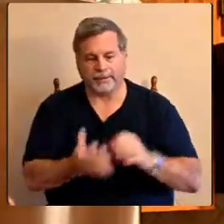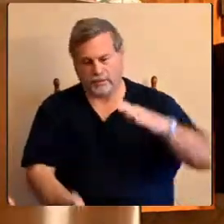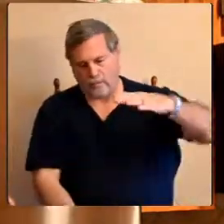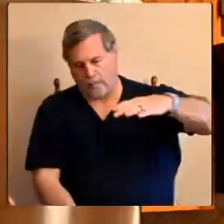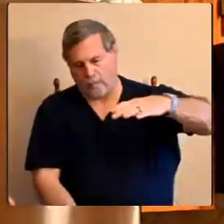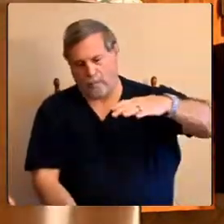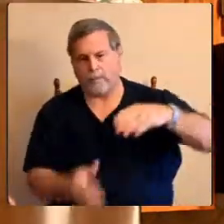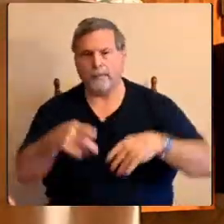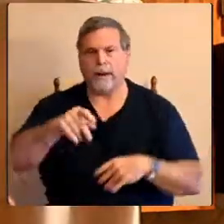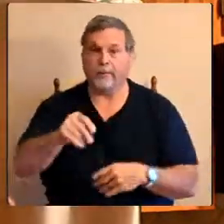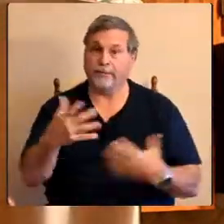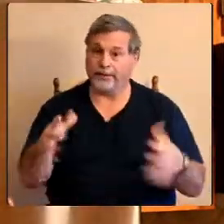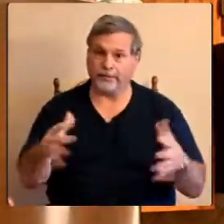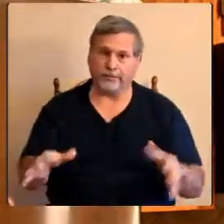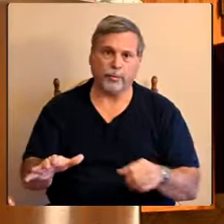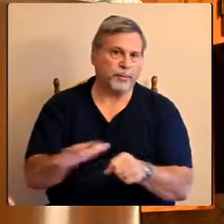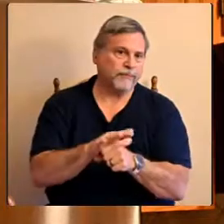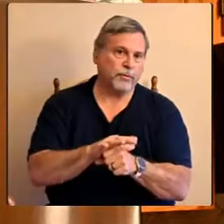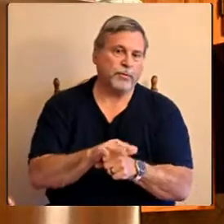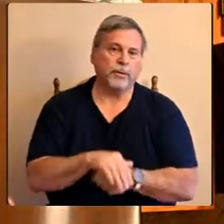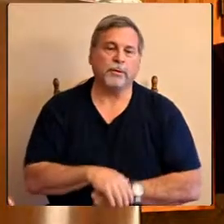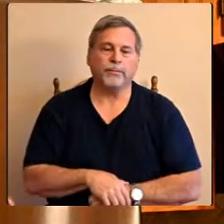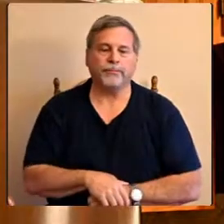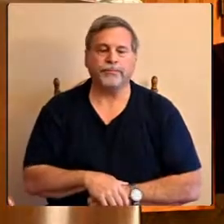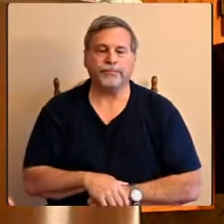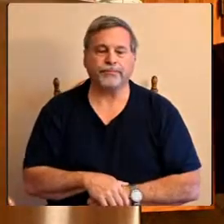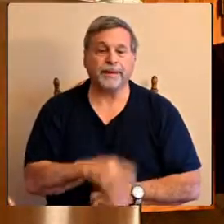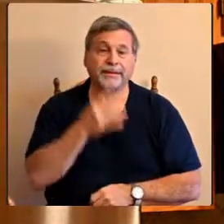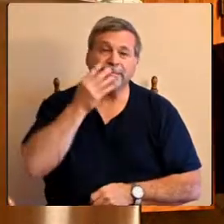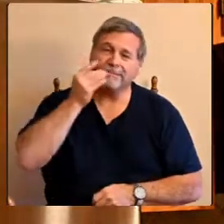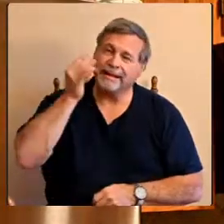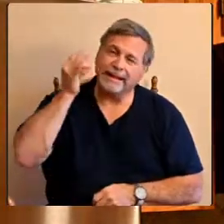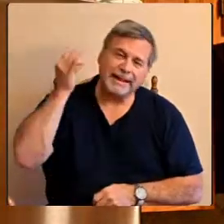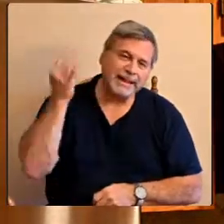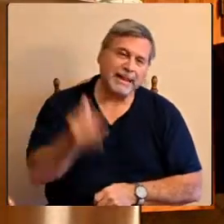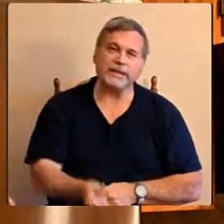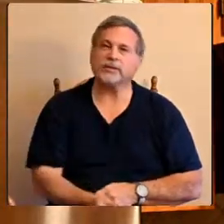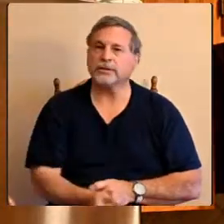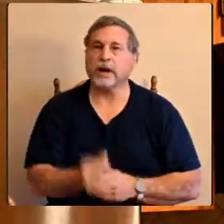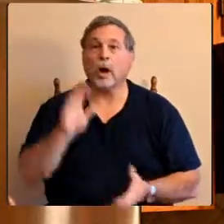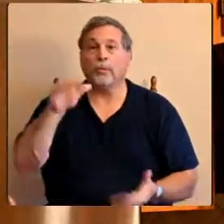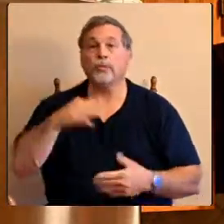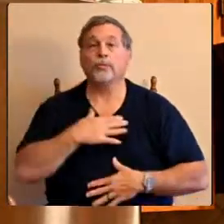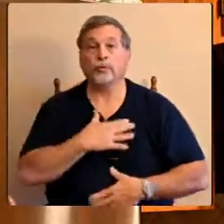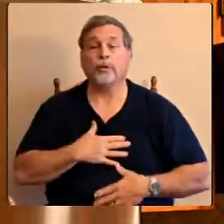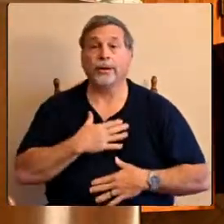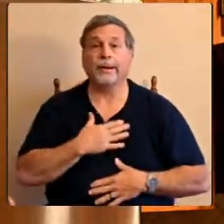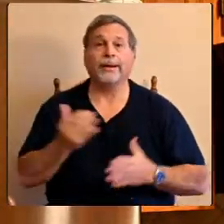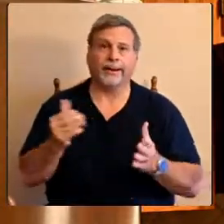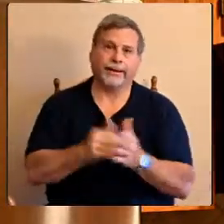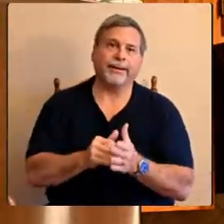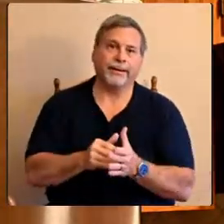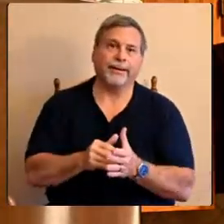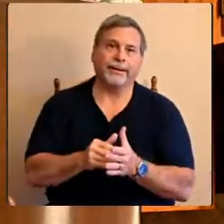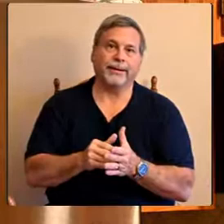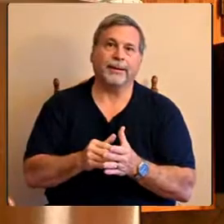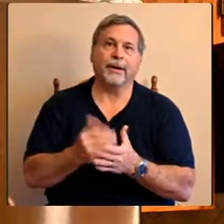this entire pot, when it's done, will be full. It's delicious. I hope you enjoy it. And